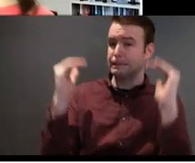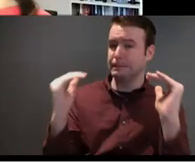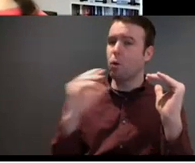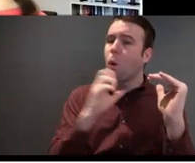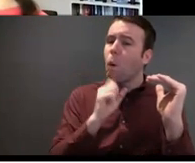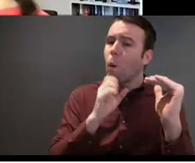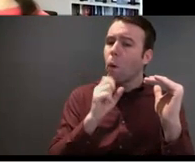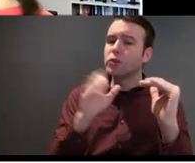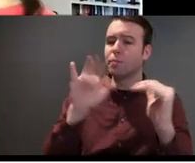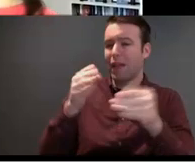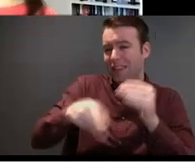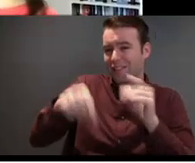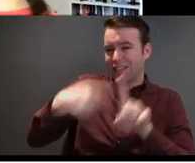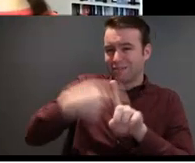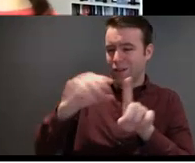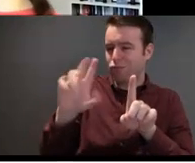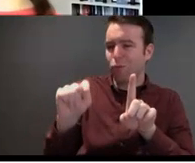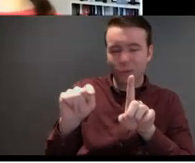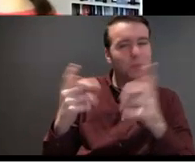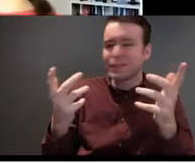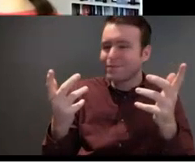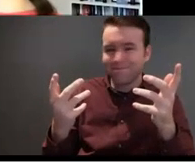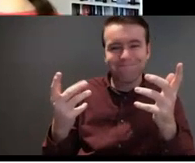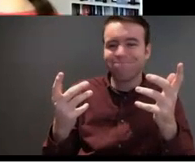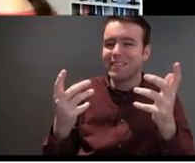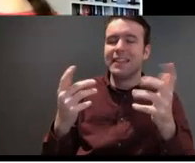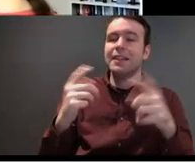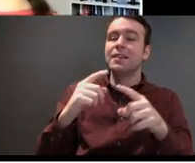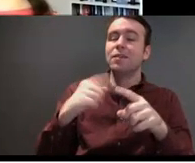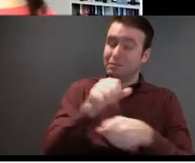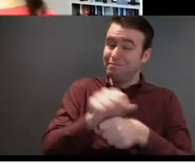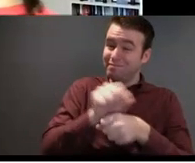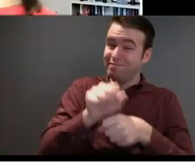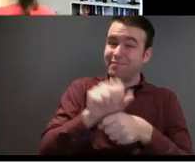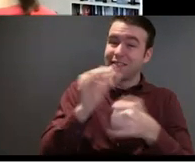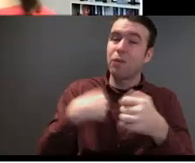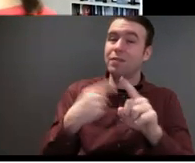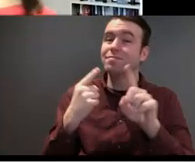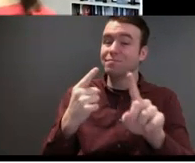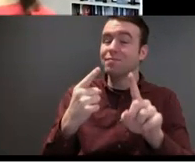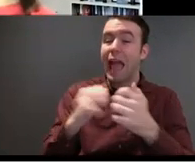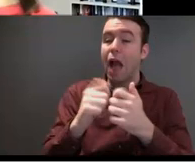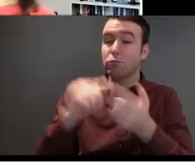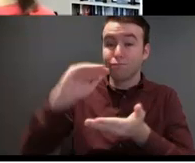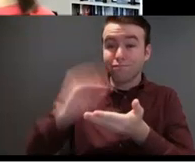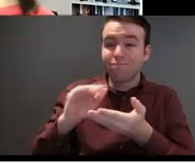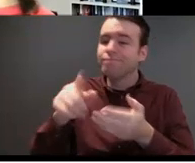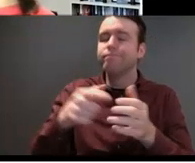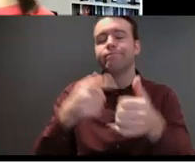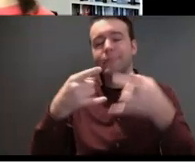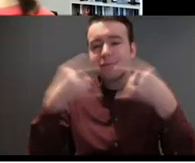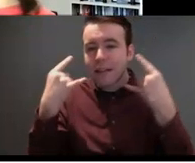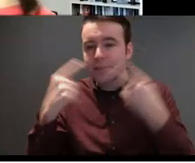orange or orange by the end of October, and we could still work on it by, as we mentioned earlier, wearing this face masks,